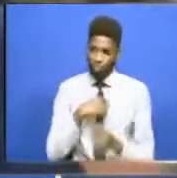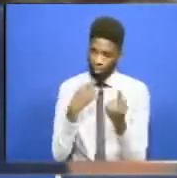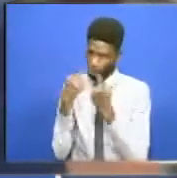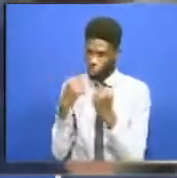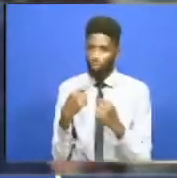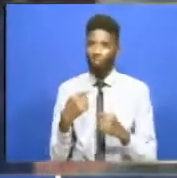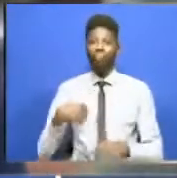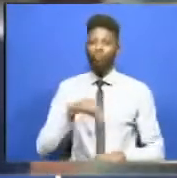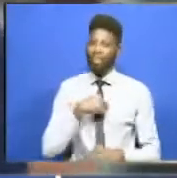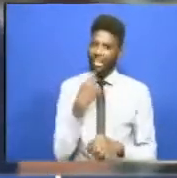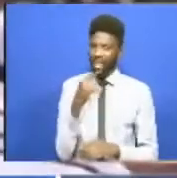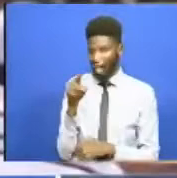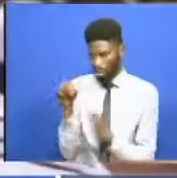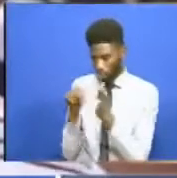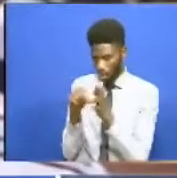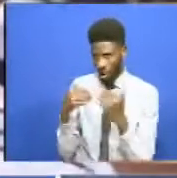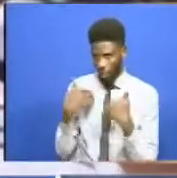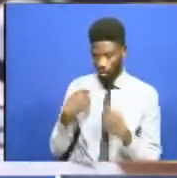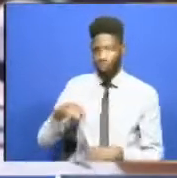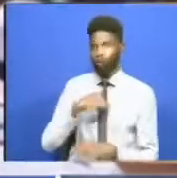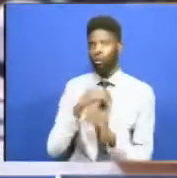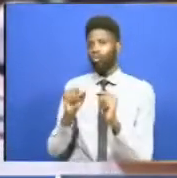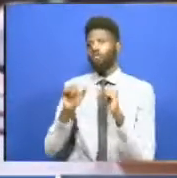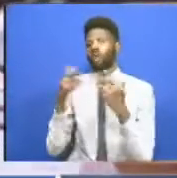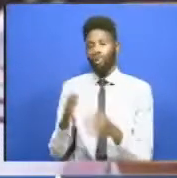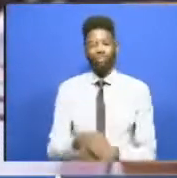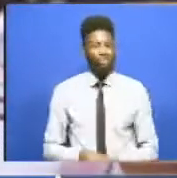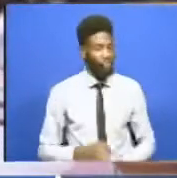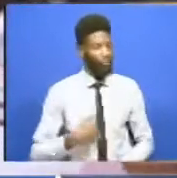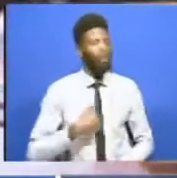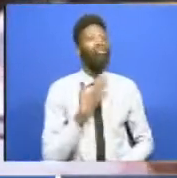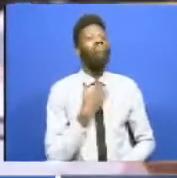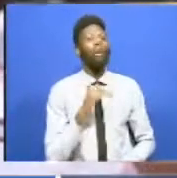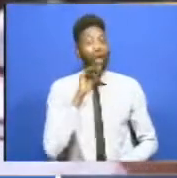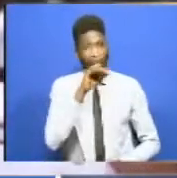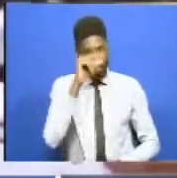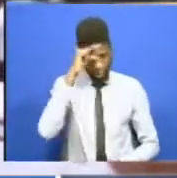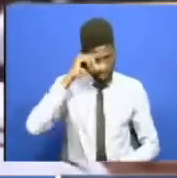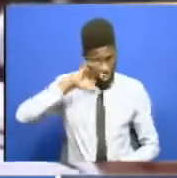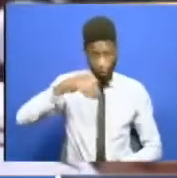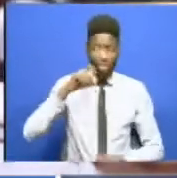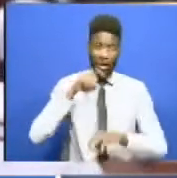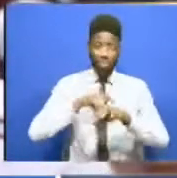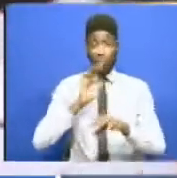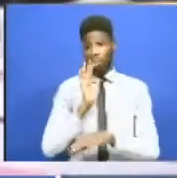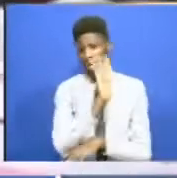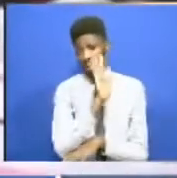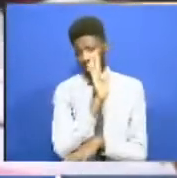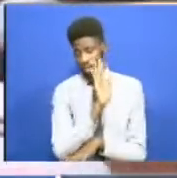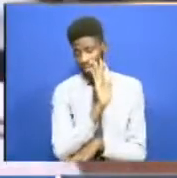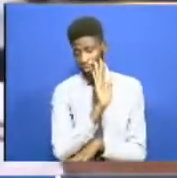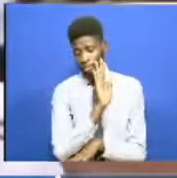tatizo. Tunafanya tunatekeleza. Kwa hivyo ningeomba serikali ya County Government of Embu,